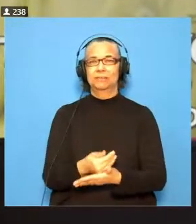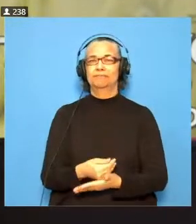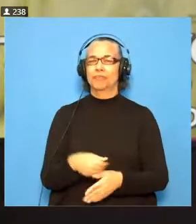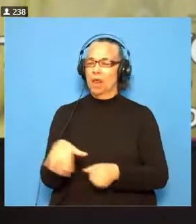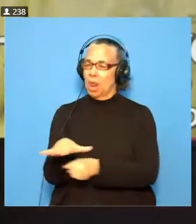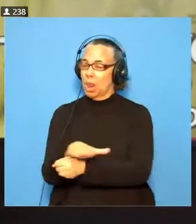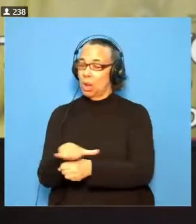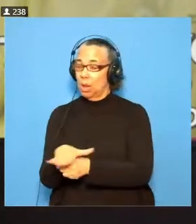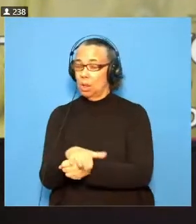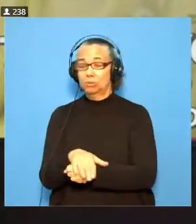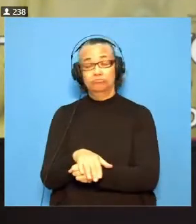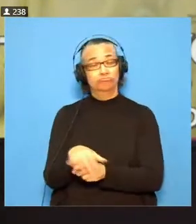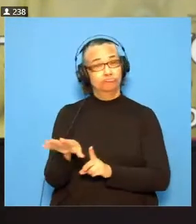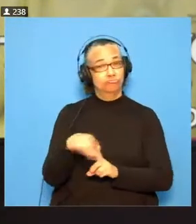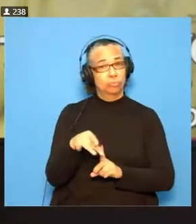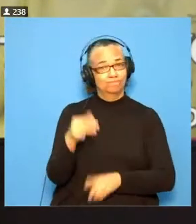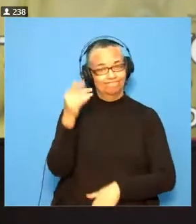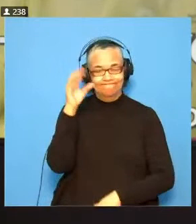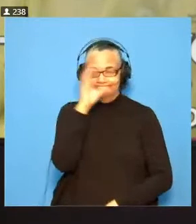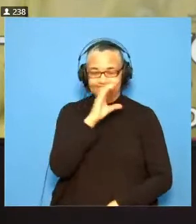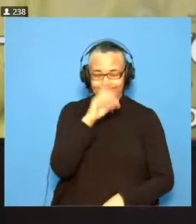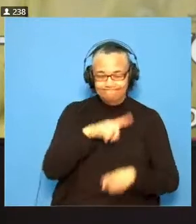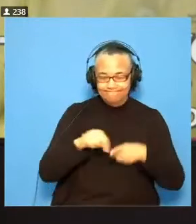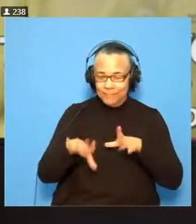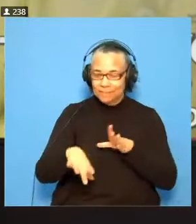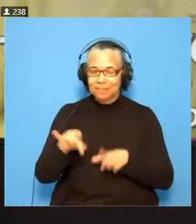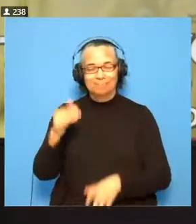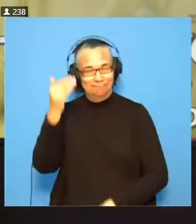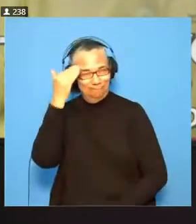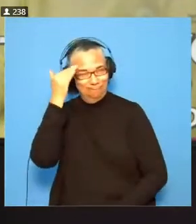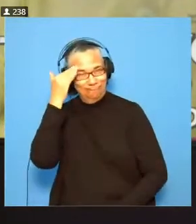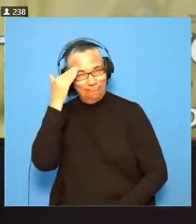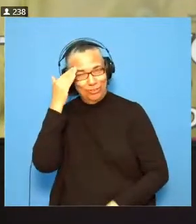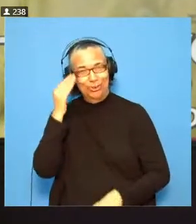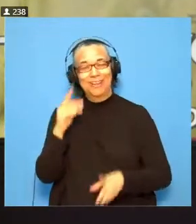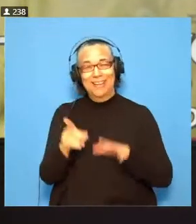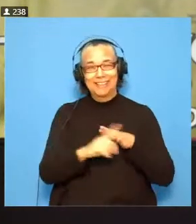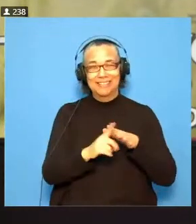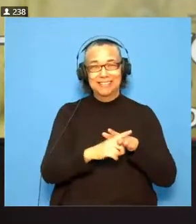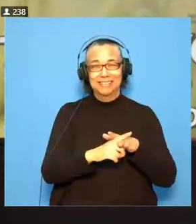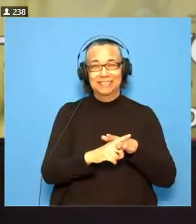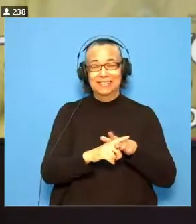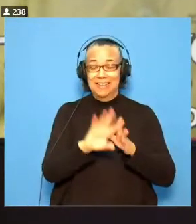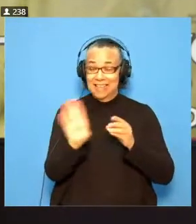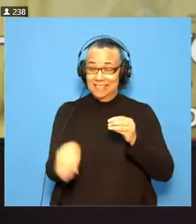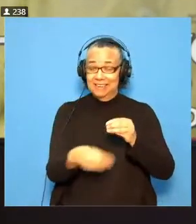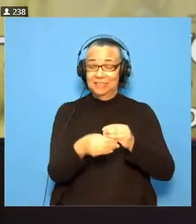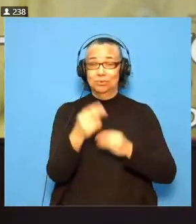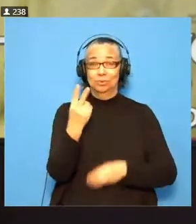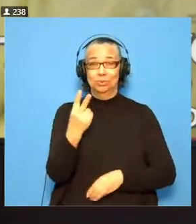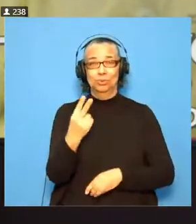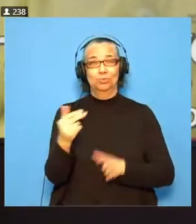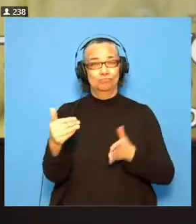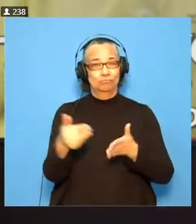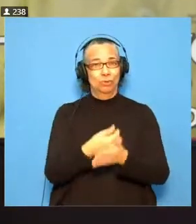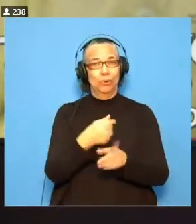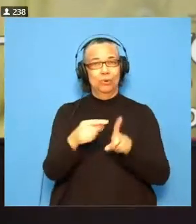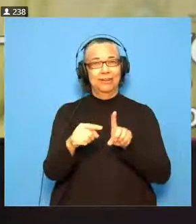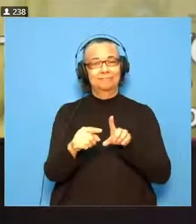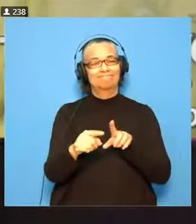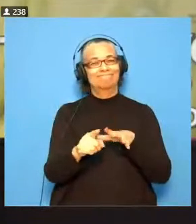with known contact, as they are associated with known cases. The additional 2 new cases are classified as